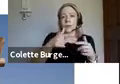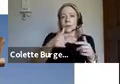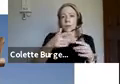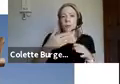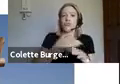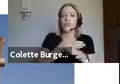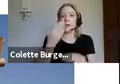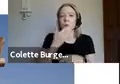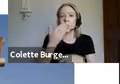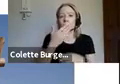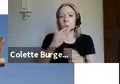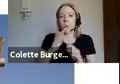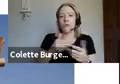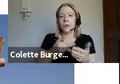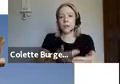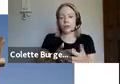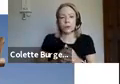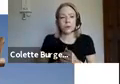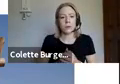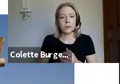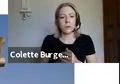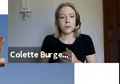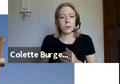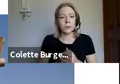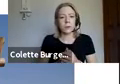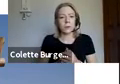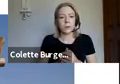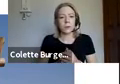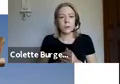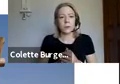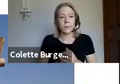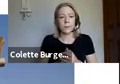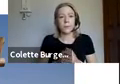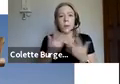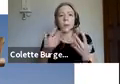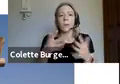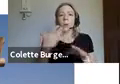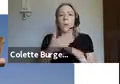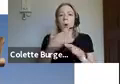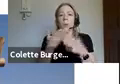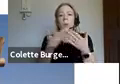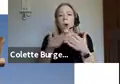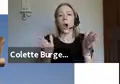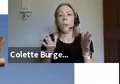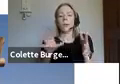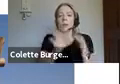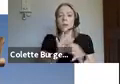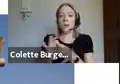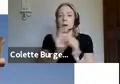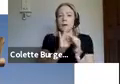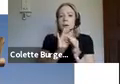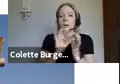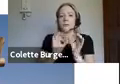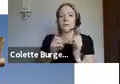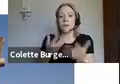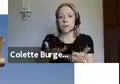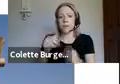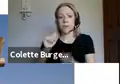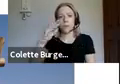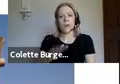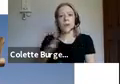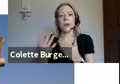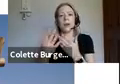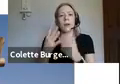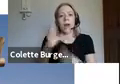we worked with OSISA, which is the Open Society Initiative for Southern Africa. And